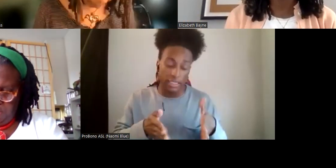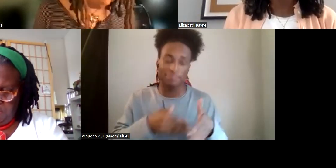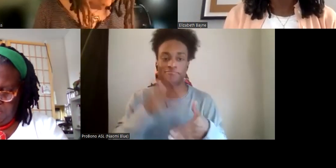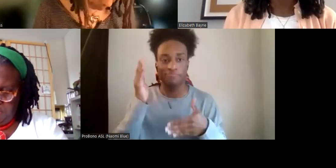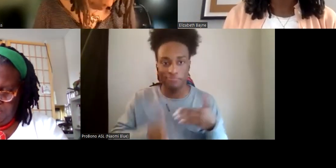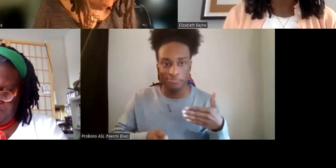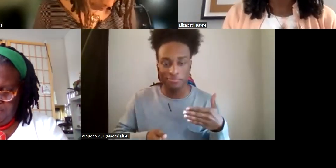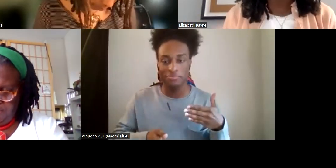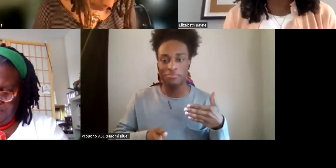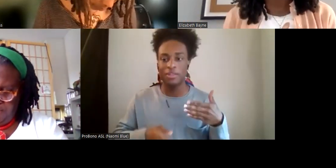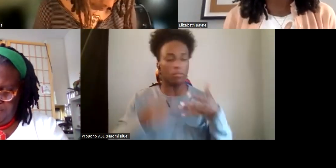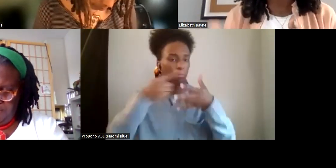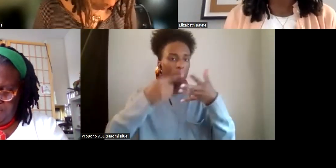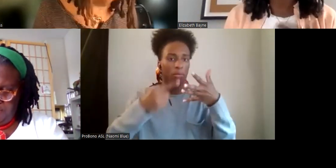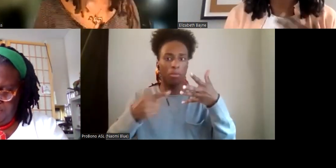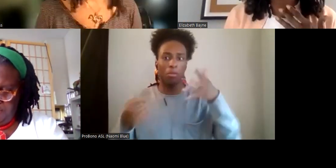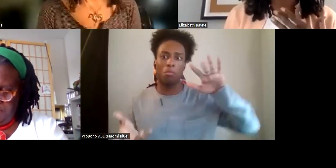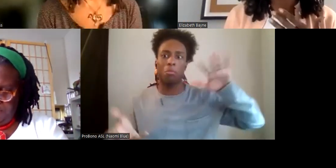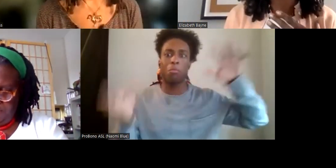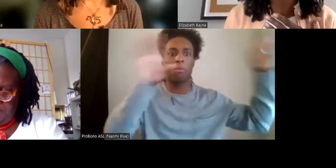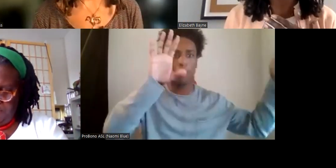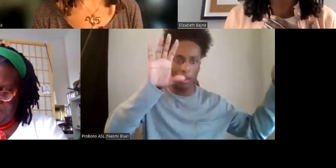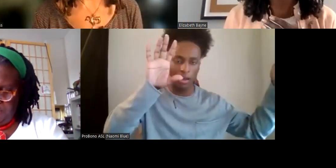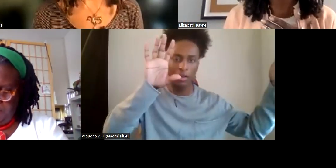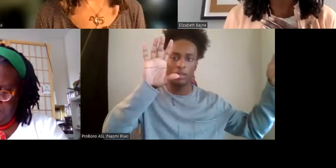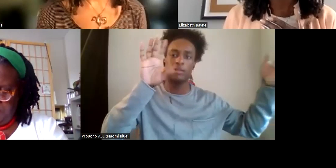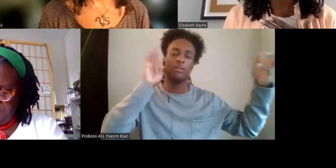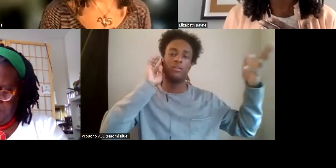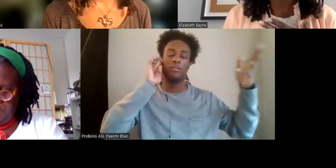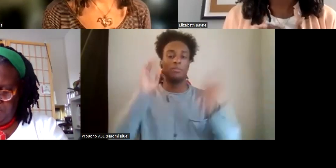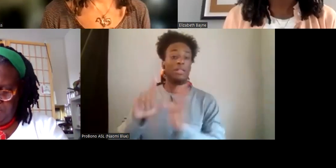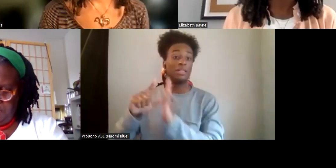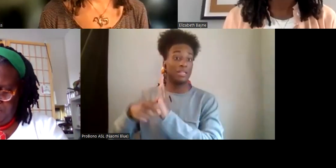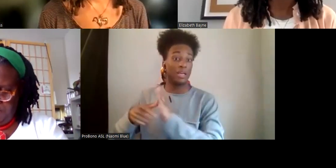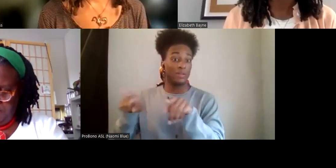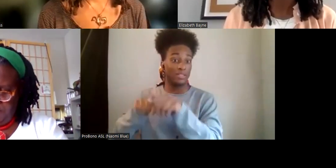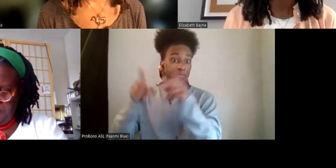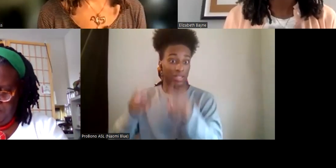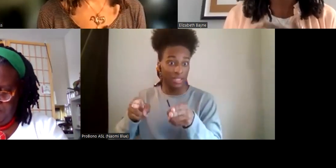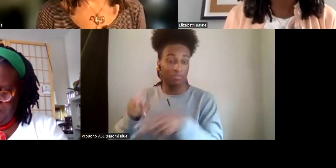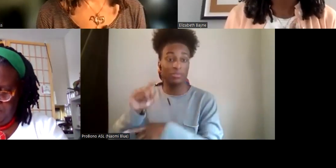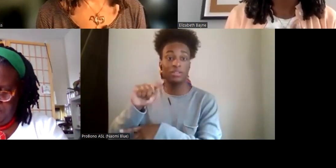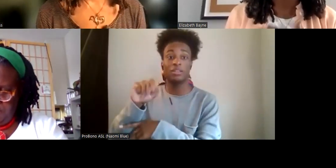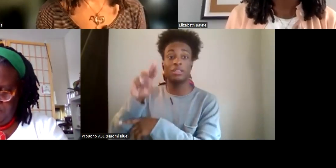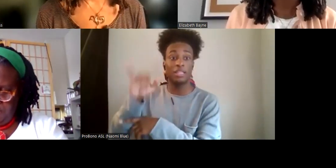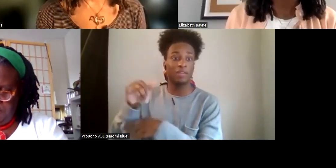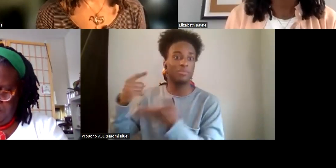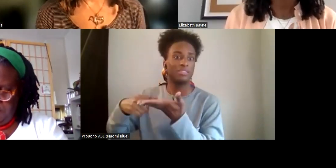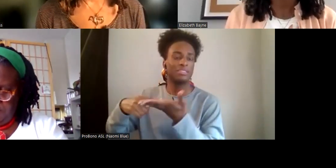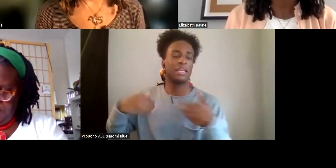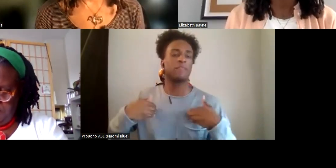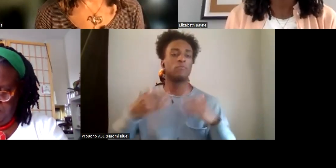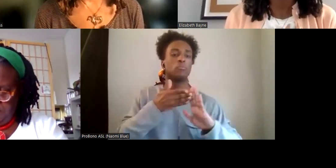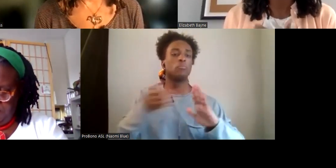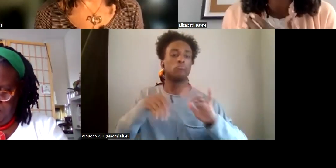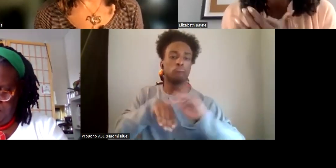so later in the clip, Tammy talks about going through postpartum depression, but not having the time or the